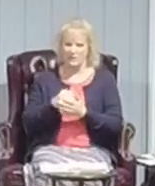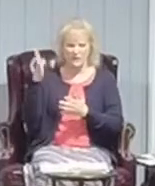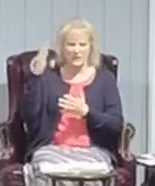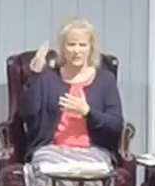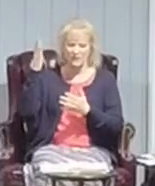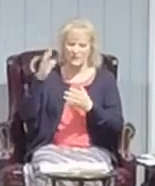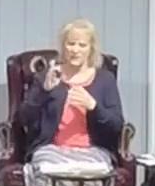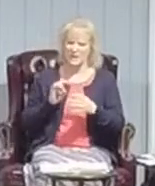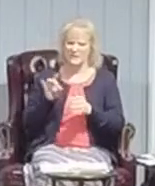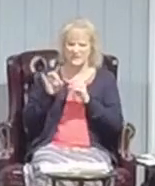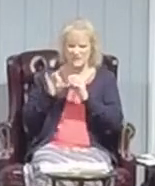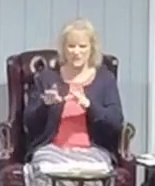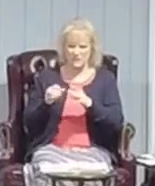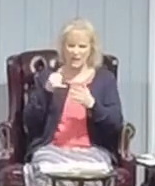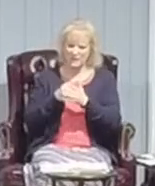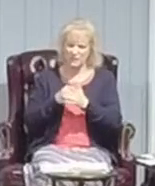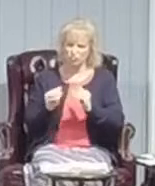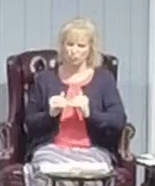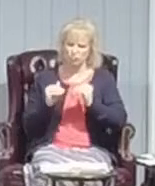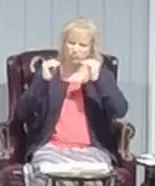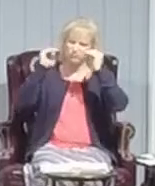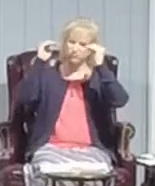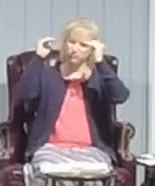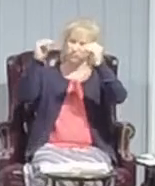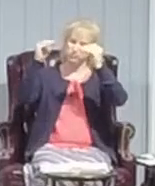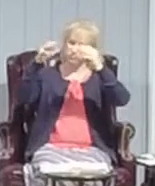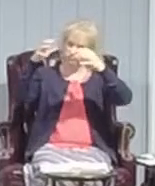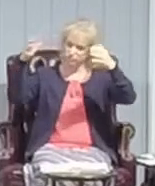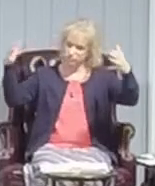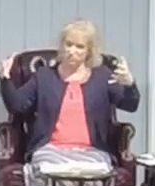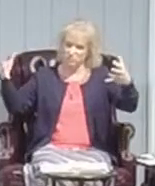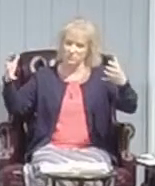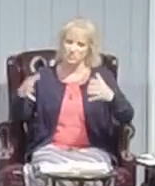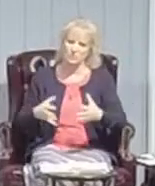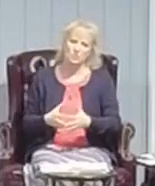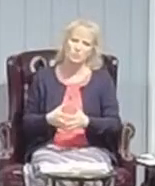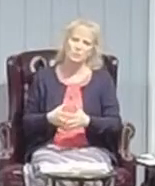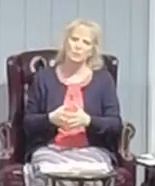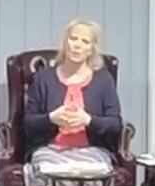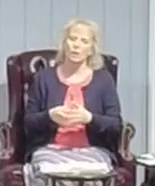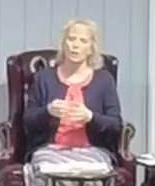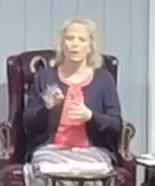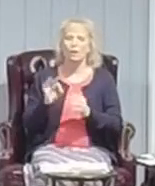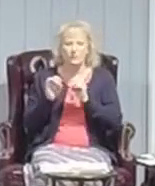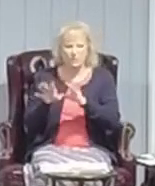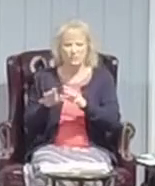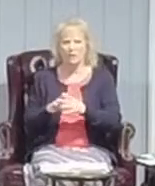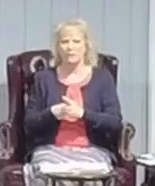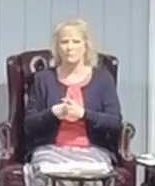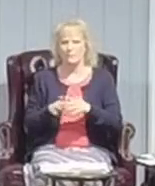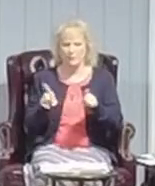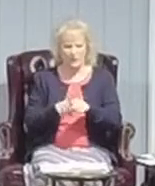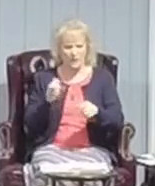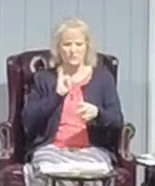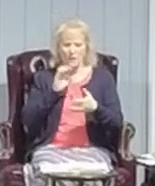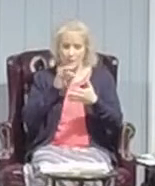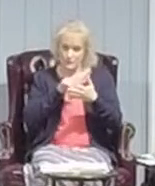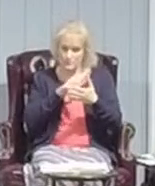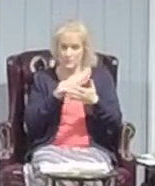disliked it to the highest degree of dislike. So as I studied